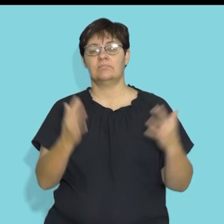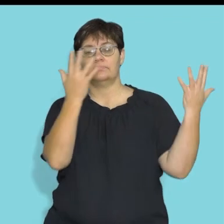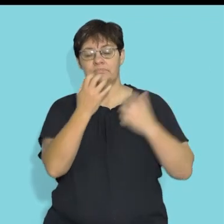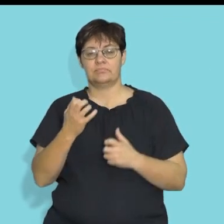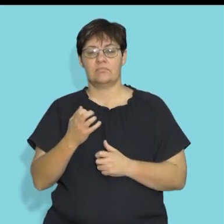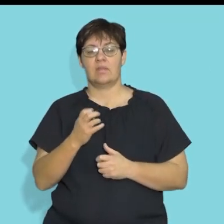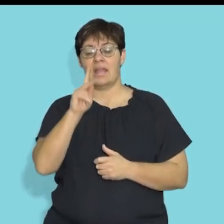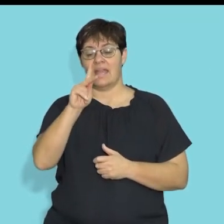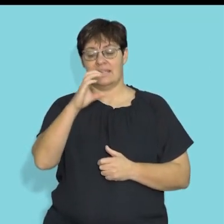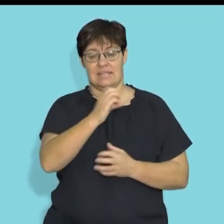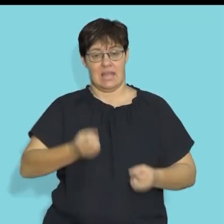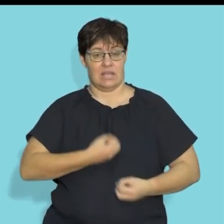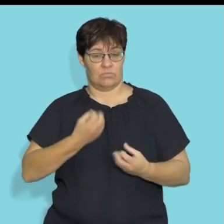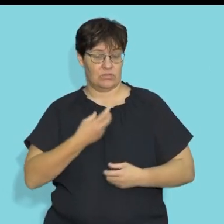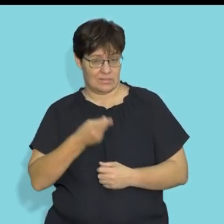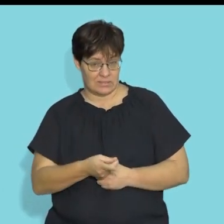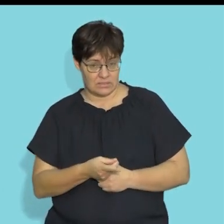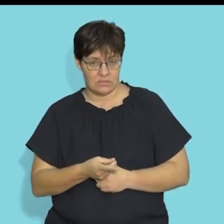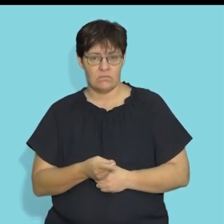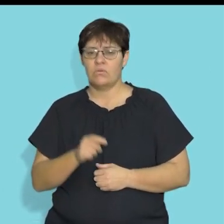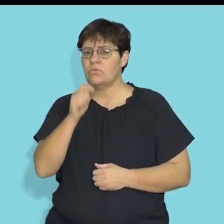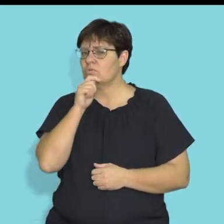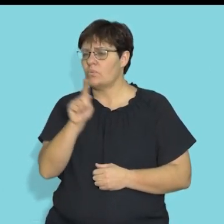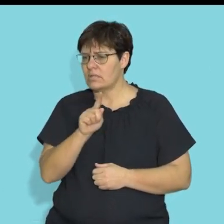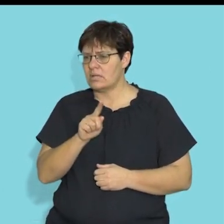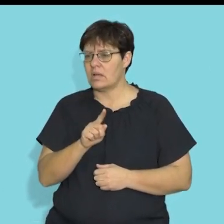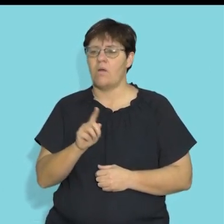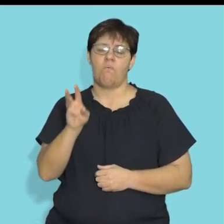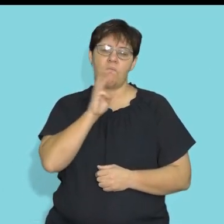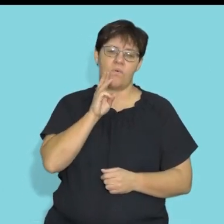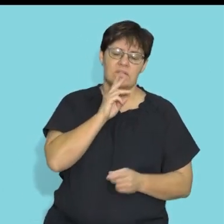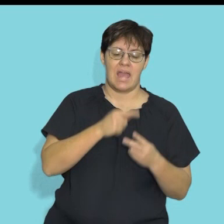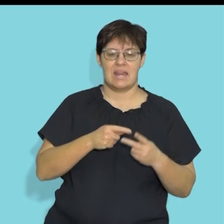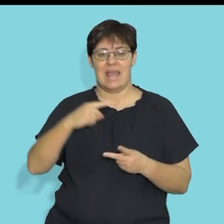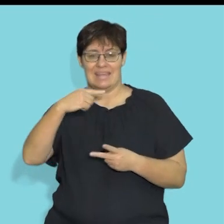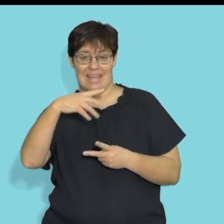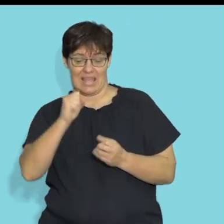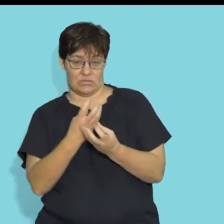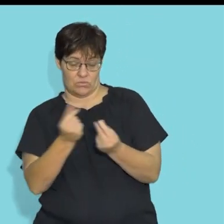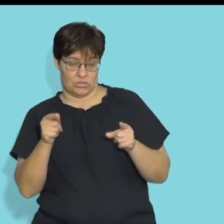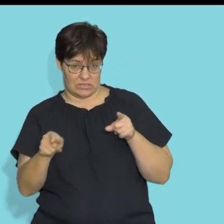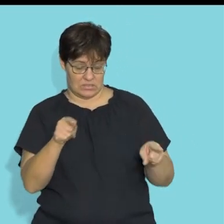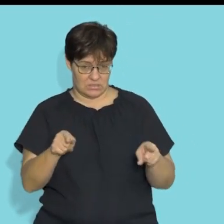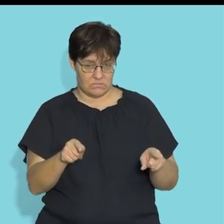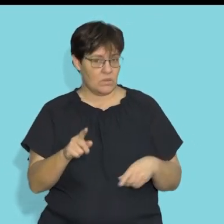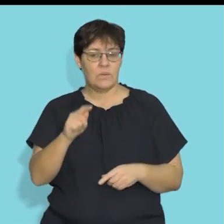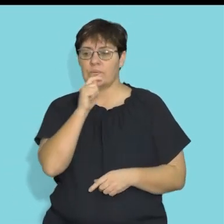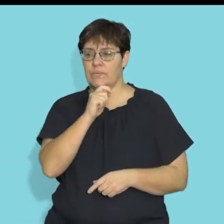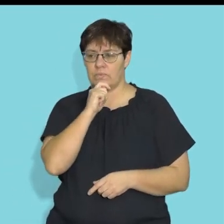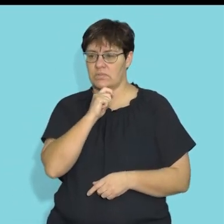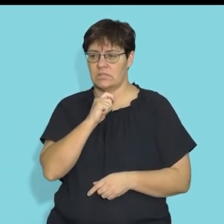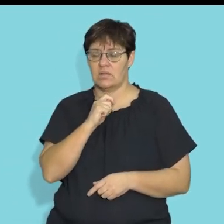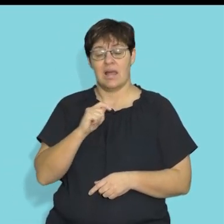the Kc expression, we only use aqueous solution and gaseous solutions. We do not